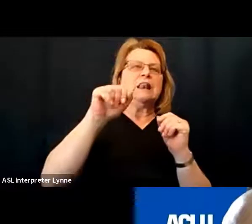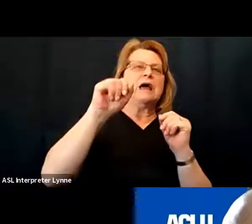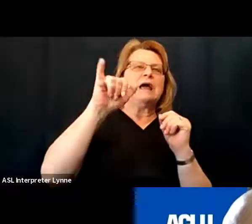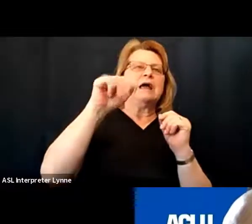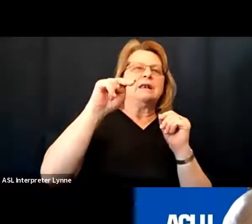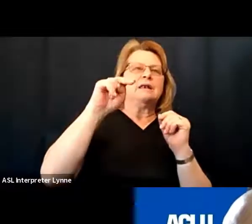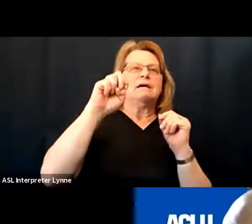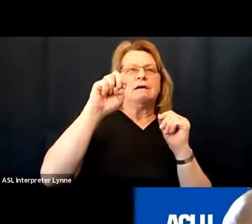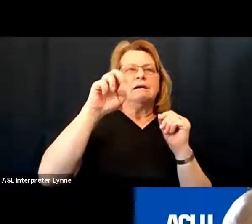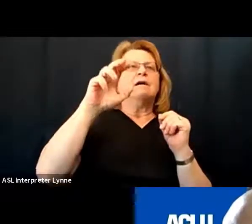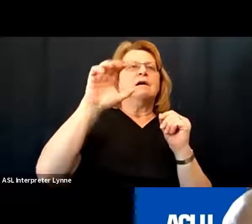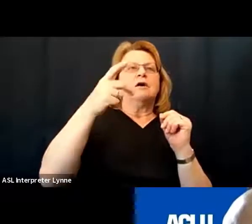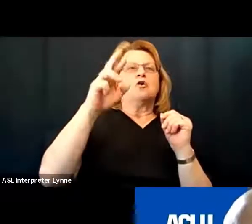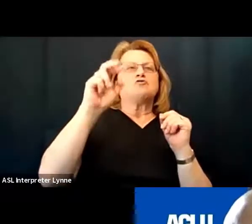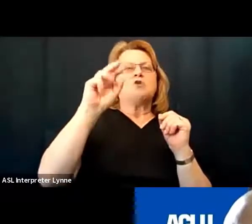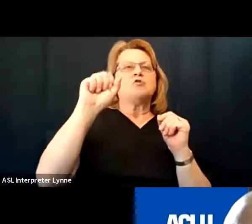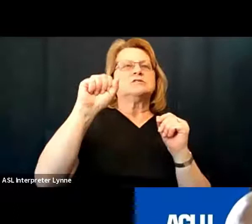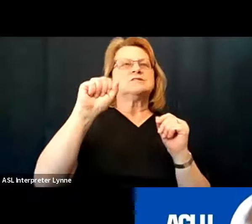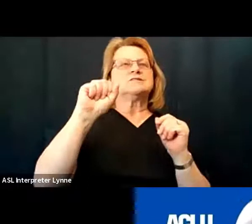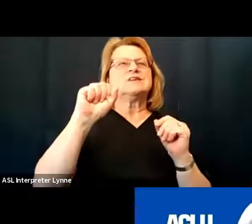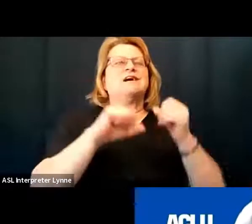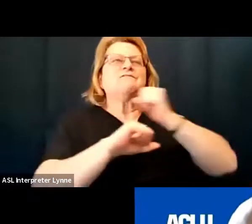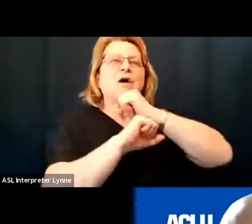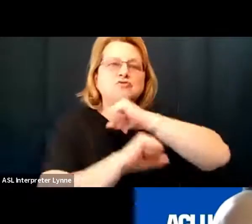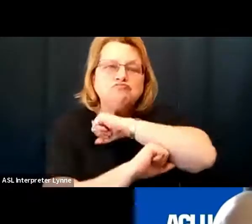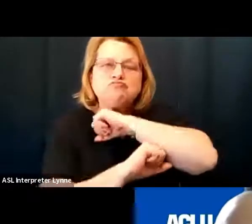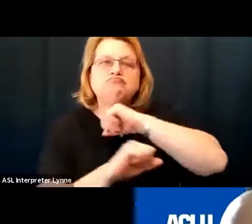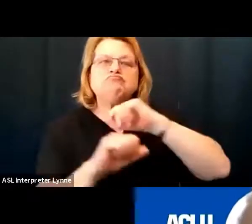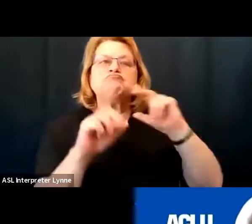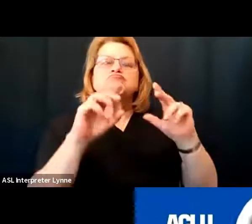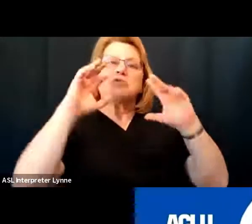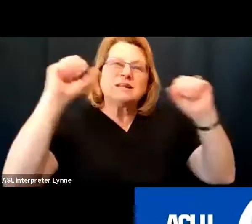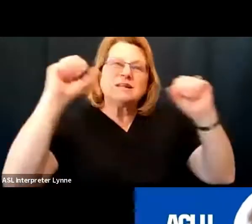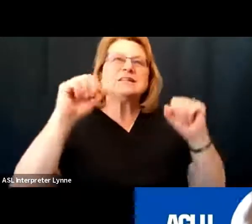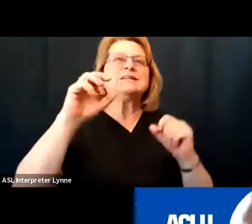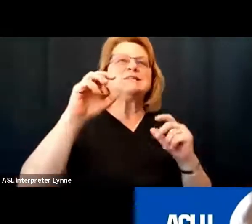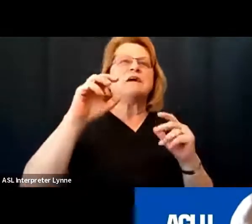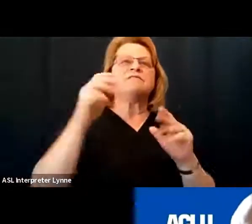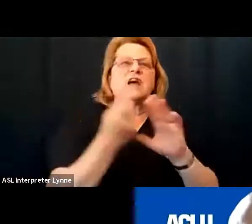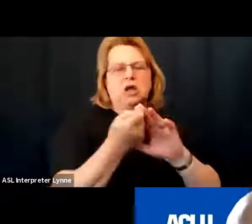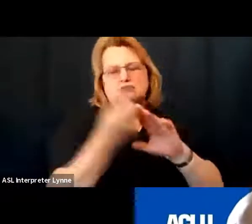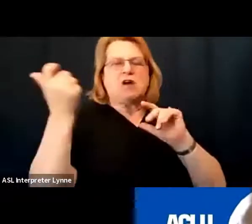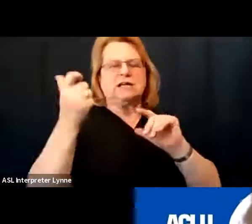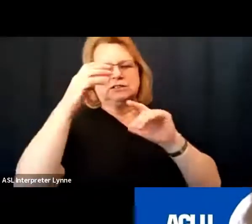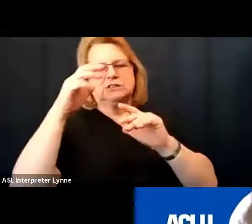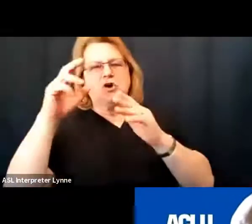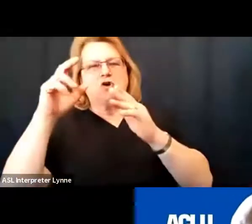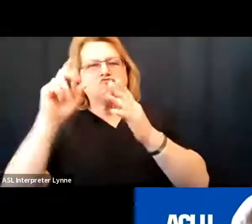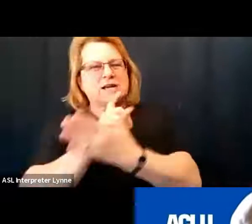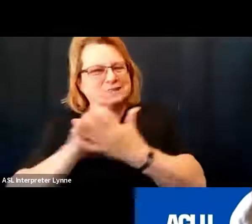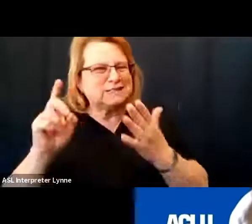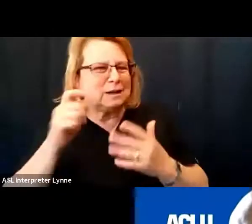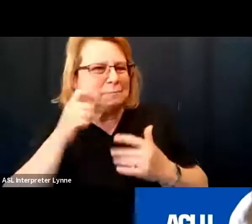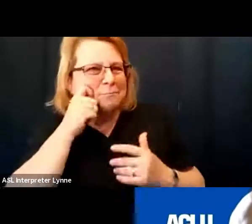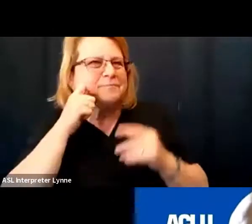is the founder and president of Erase Racism. Aaron Carr, who is the founder and executive director